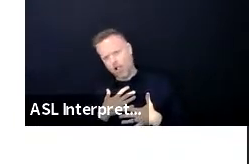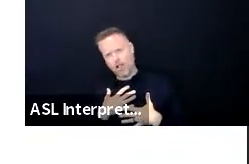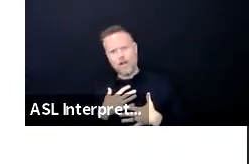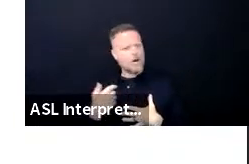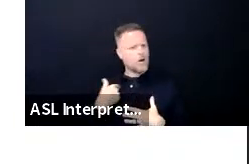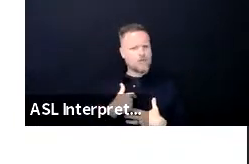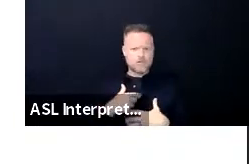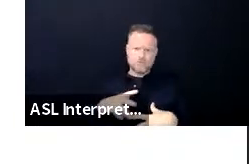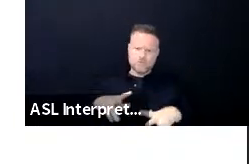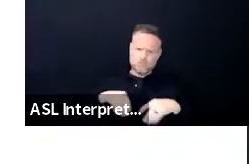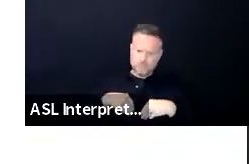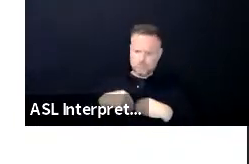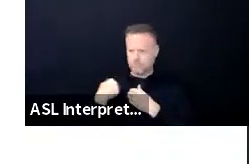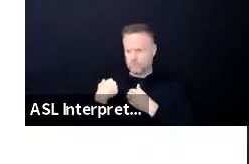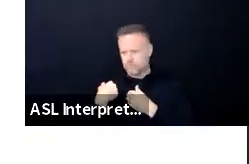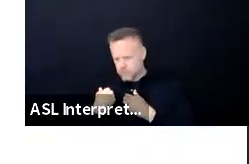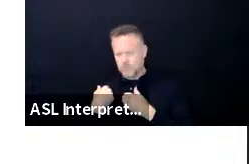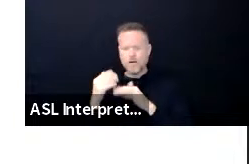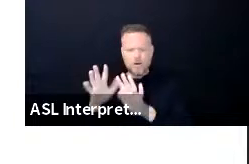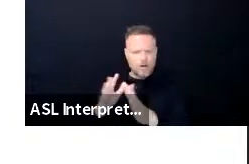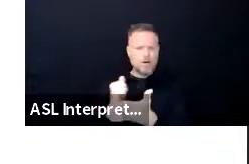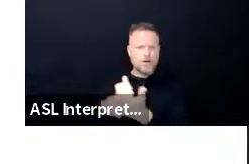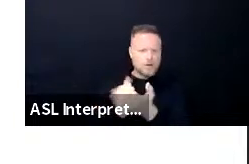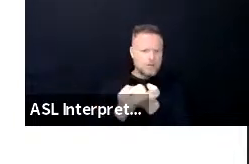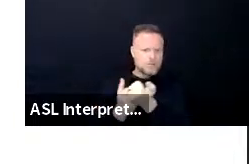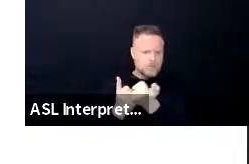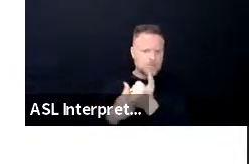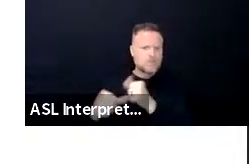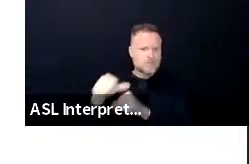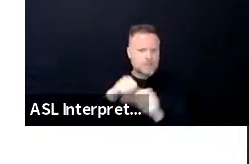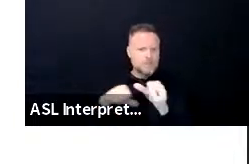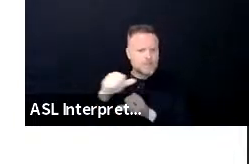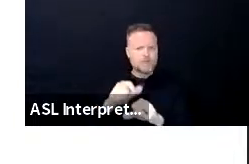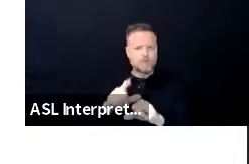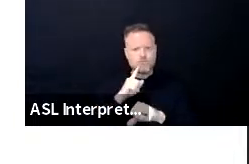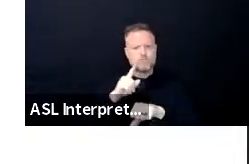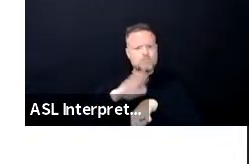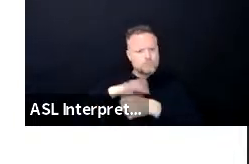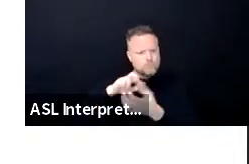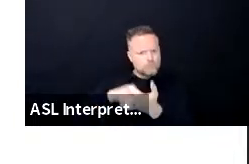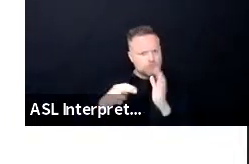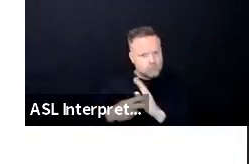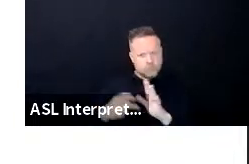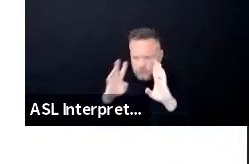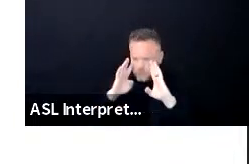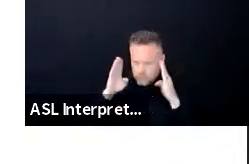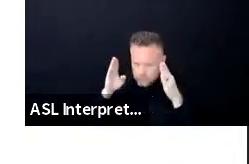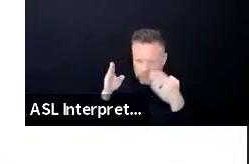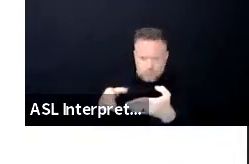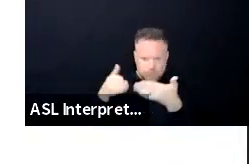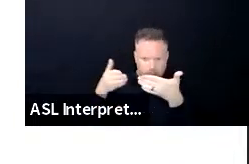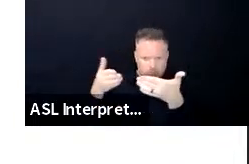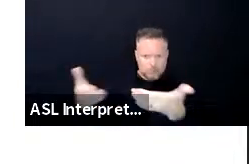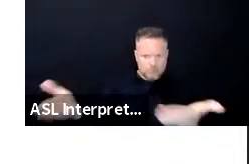another when we each go through difficulties and being intentional about embracing and making sure the team is mentally